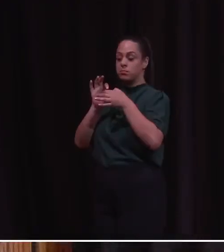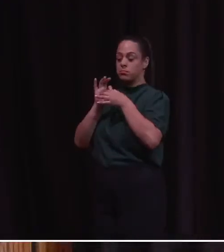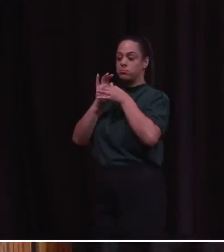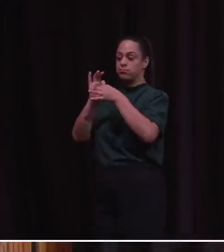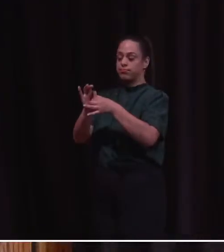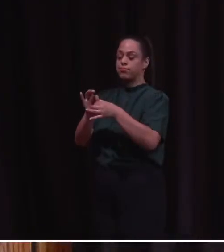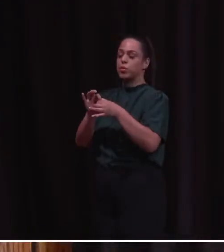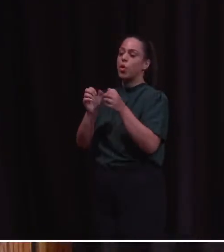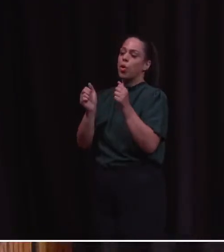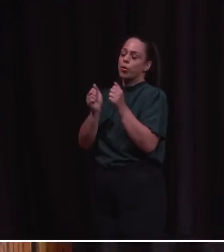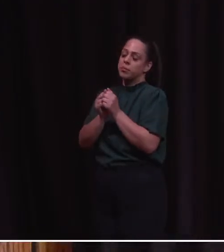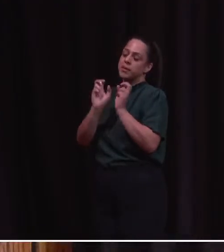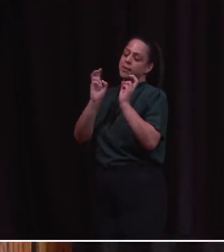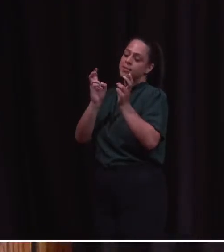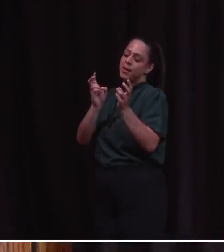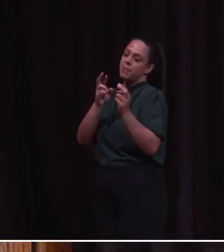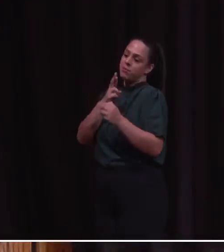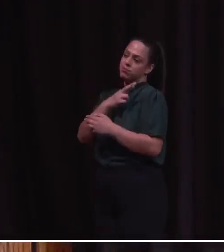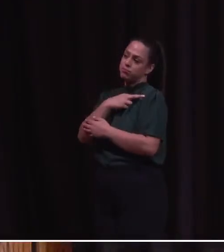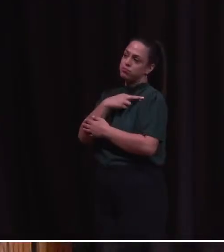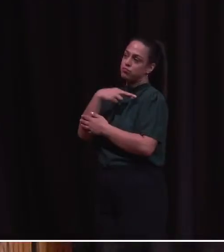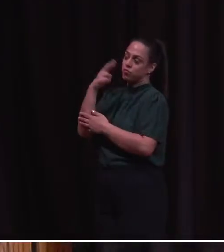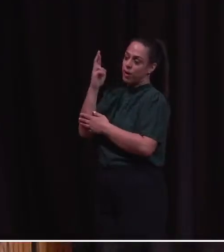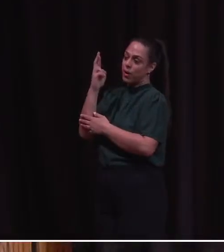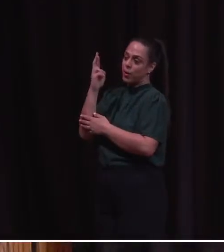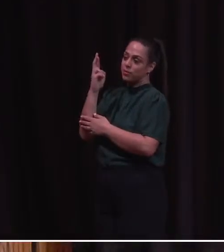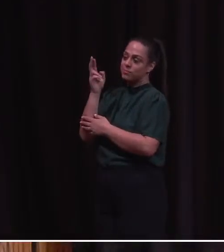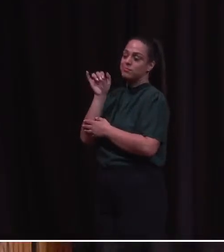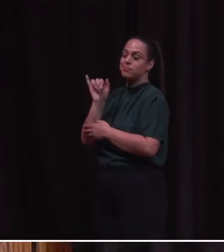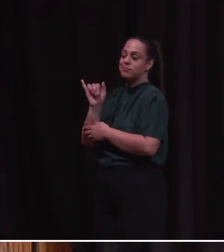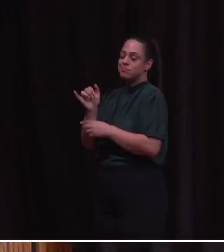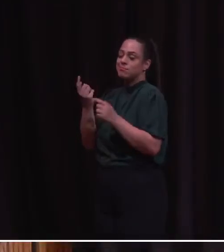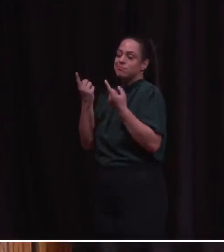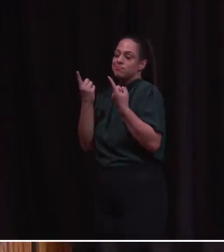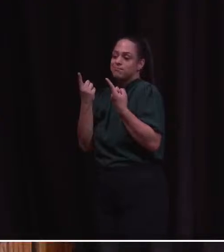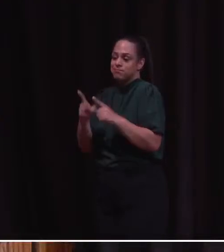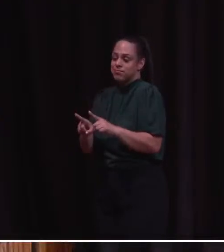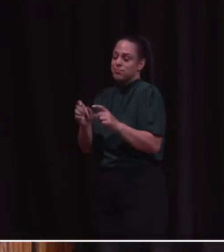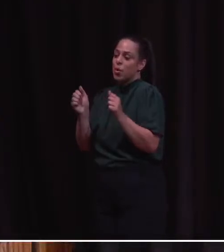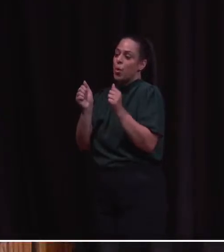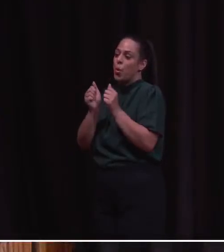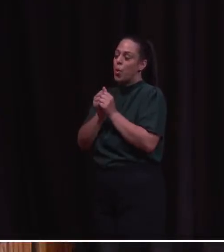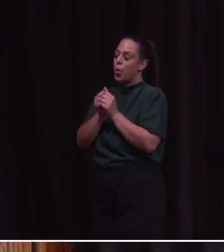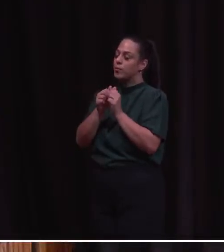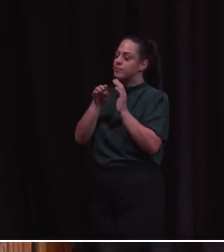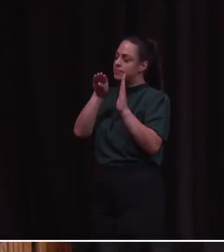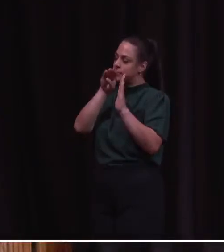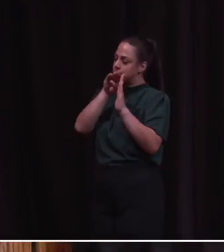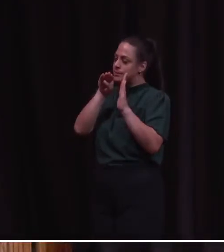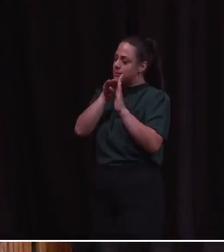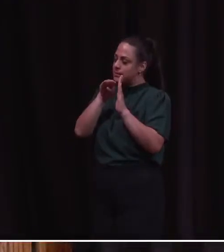what appears to be deep gender anxiety.